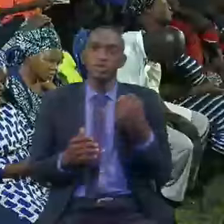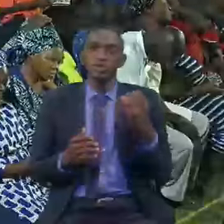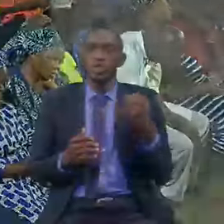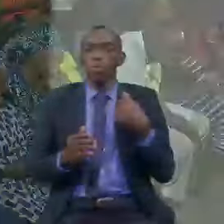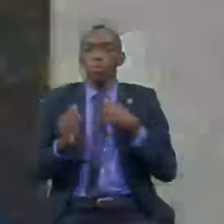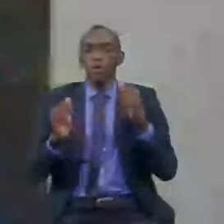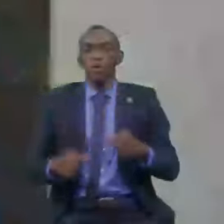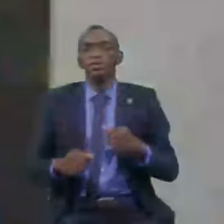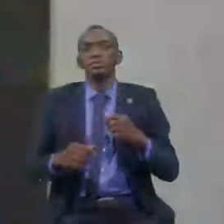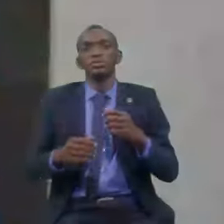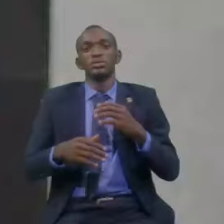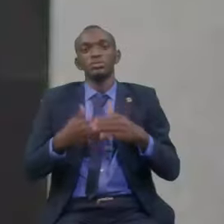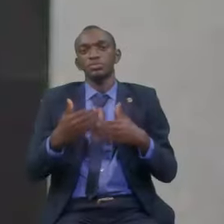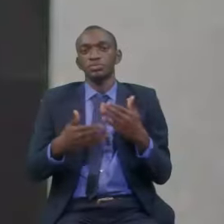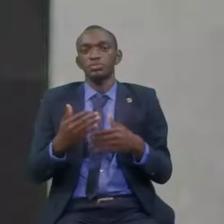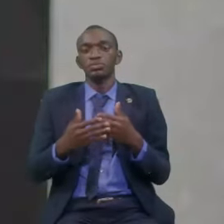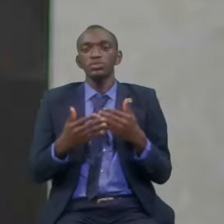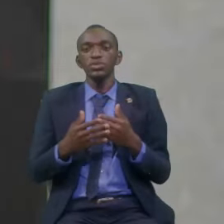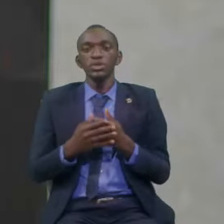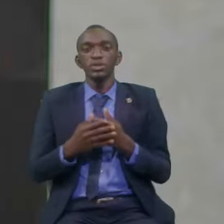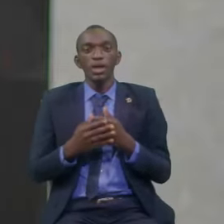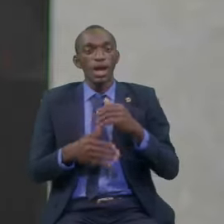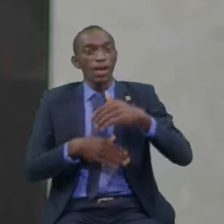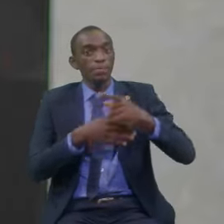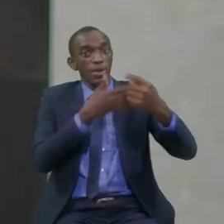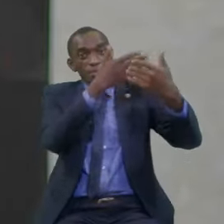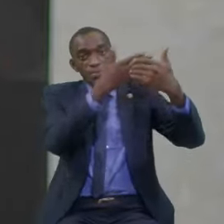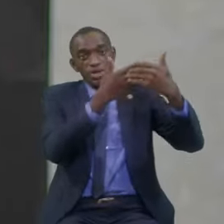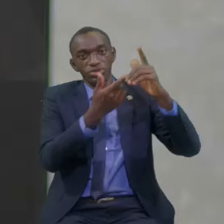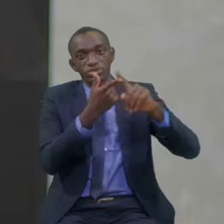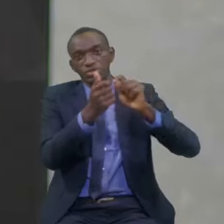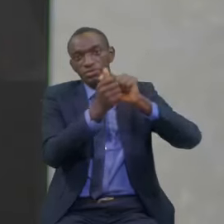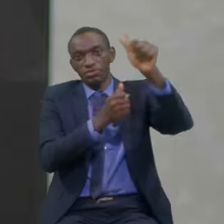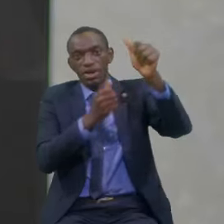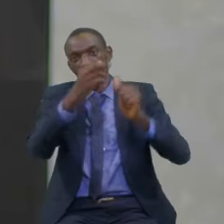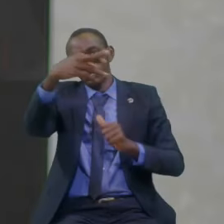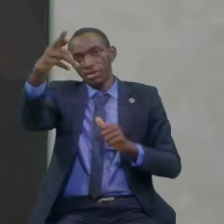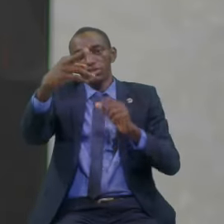the far right, towards the back, if you are true, please raise the flag.